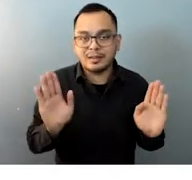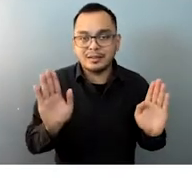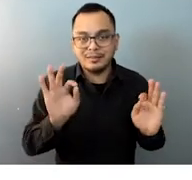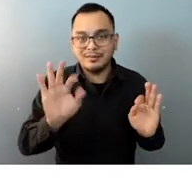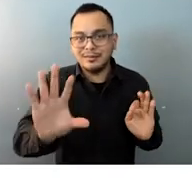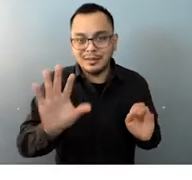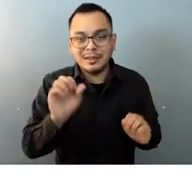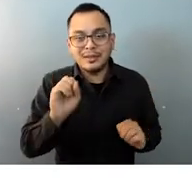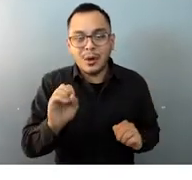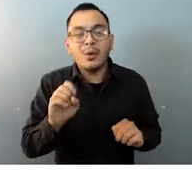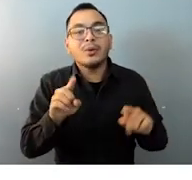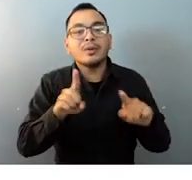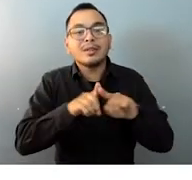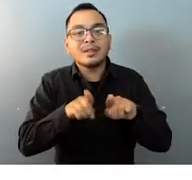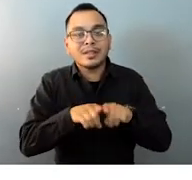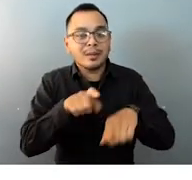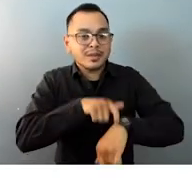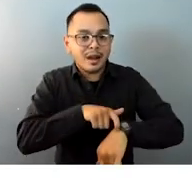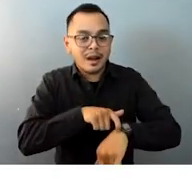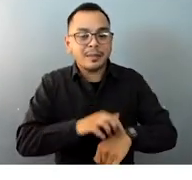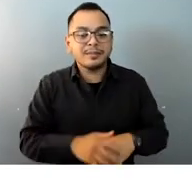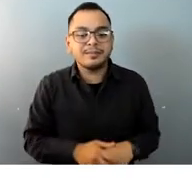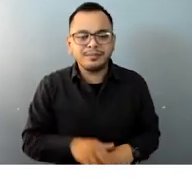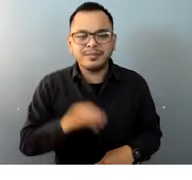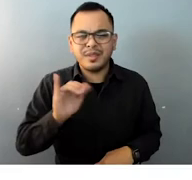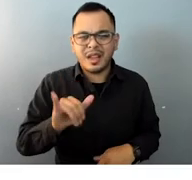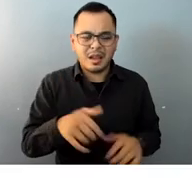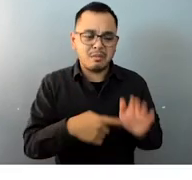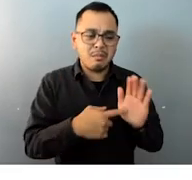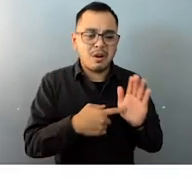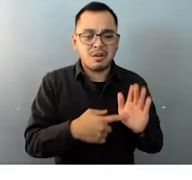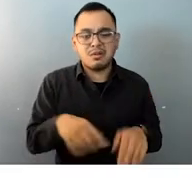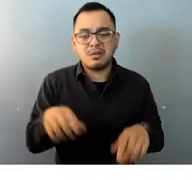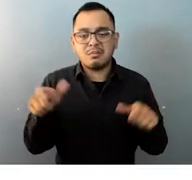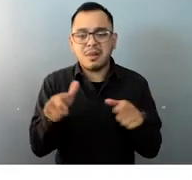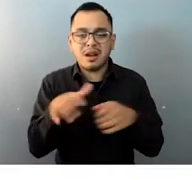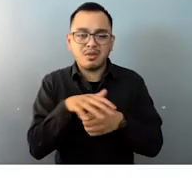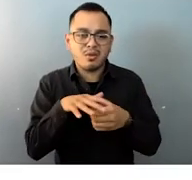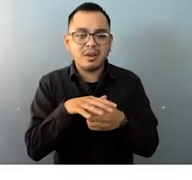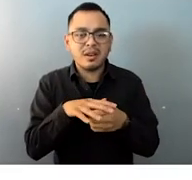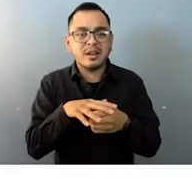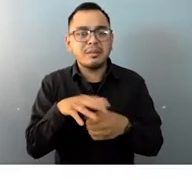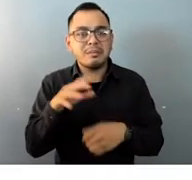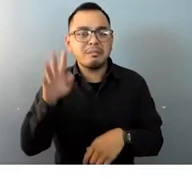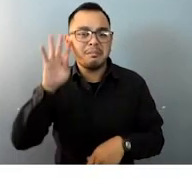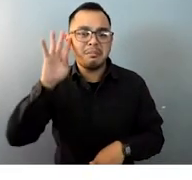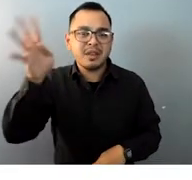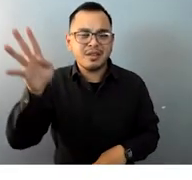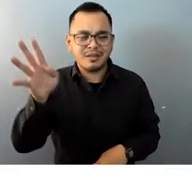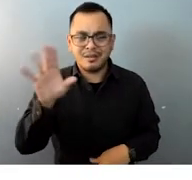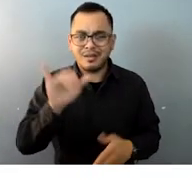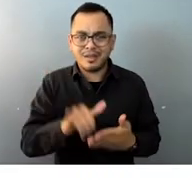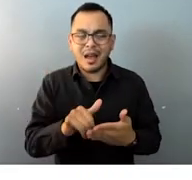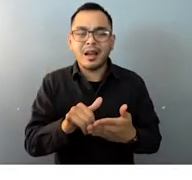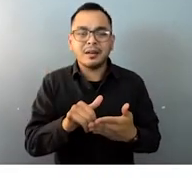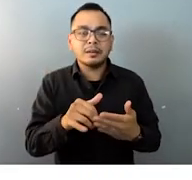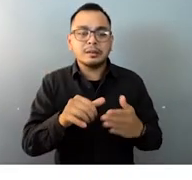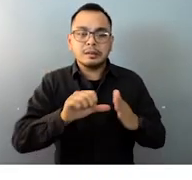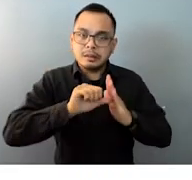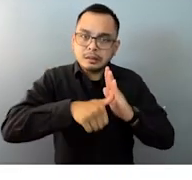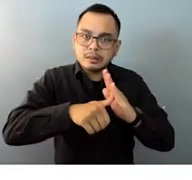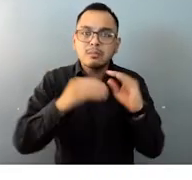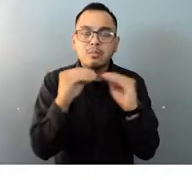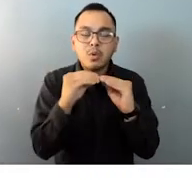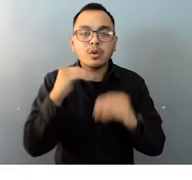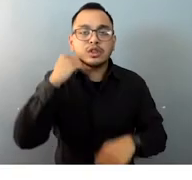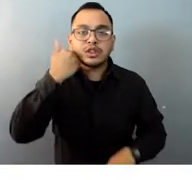generalization. But at the same time, I think this whole myth of the model minority kind of perpetuates